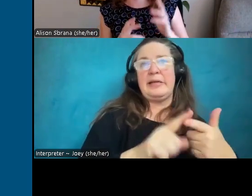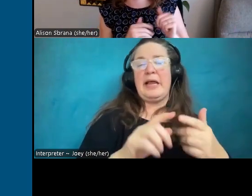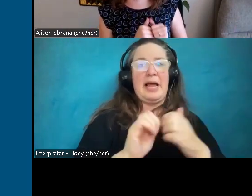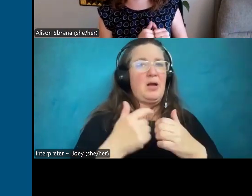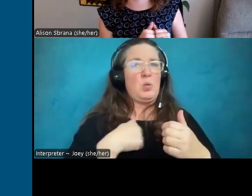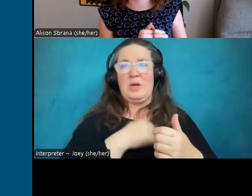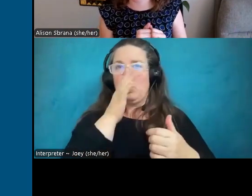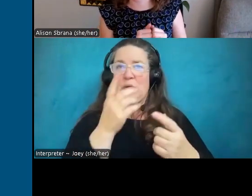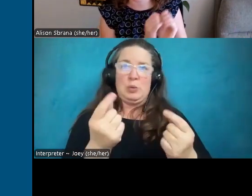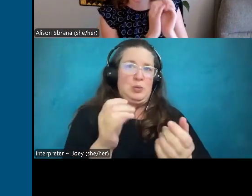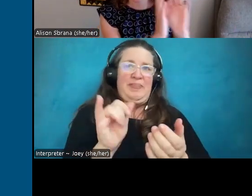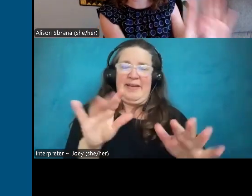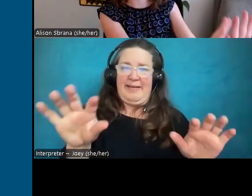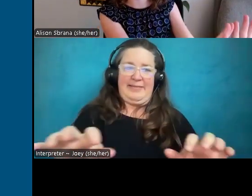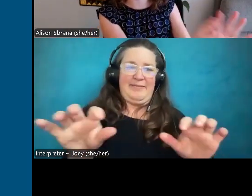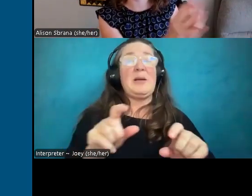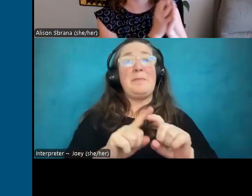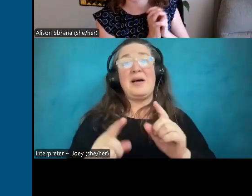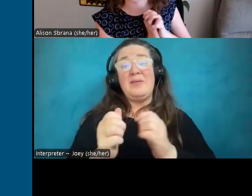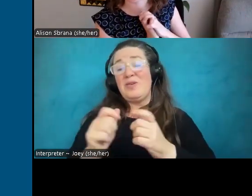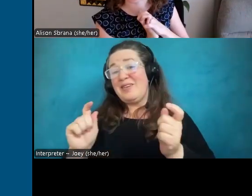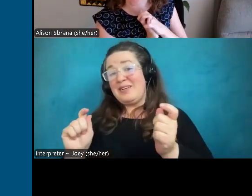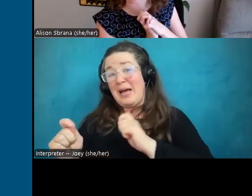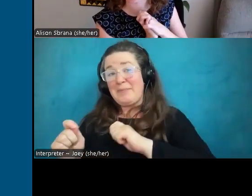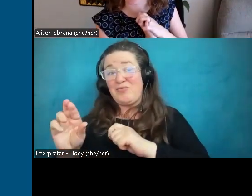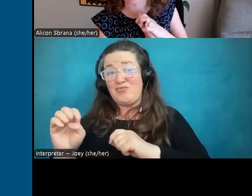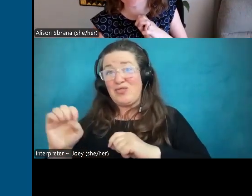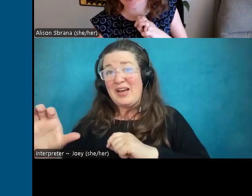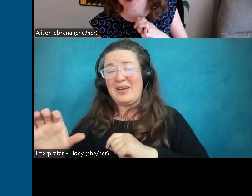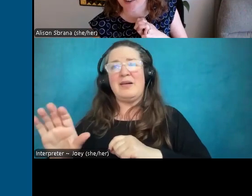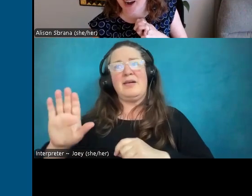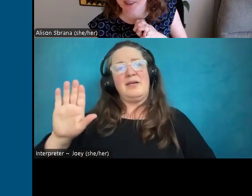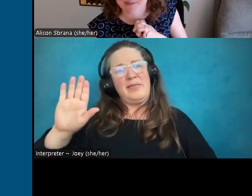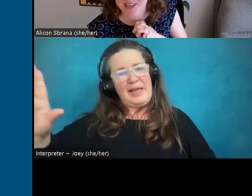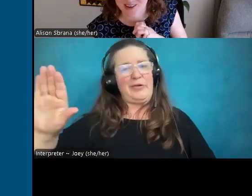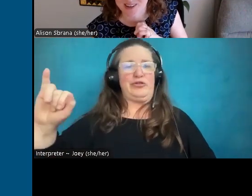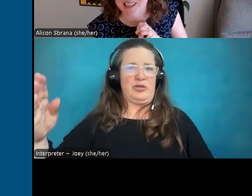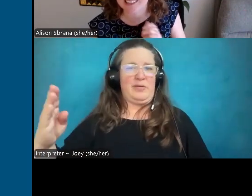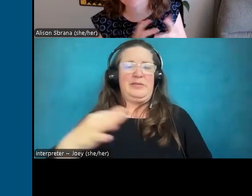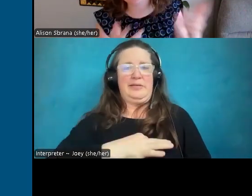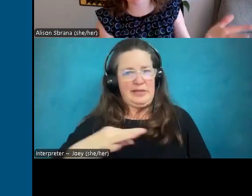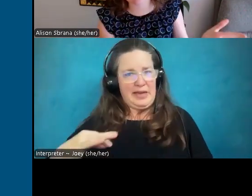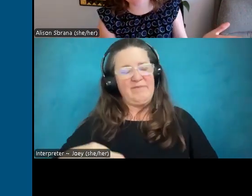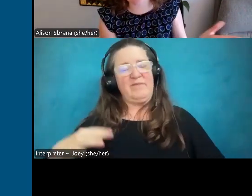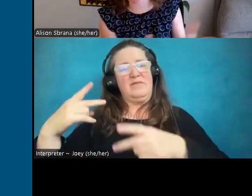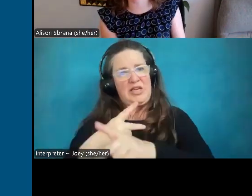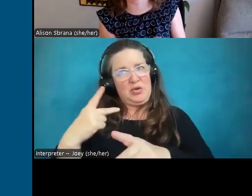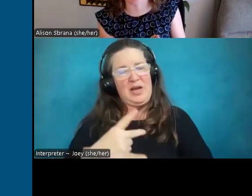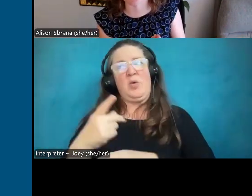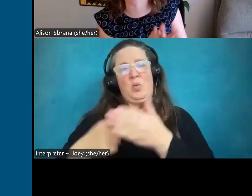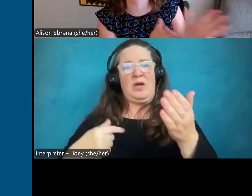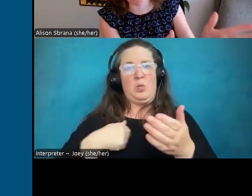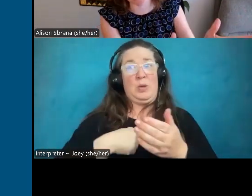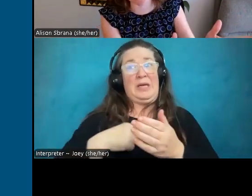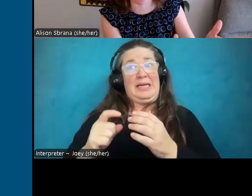activity? With adaptive recreation, it's the staff's job to figure out how to meet our needs. Yeah, we need to communicate